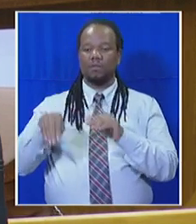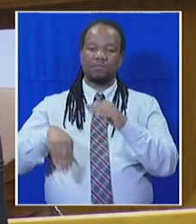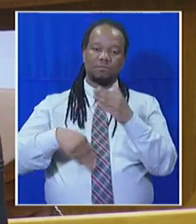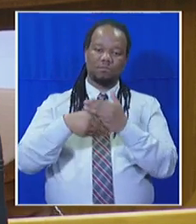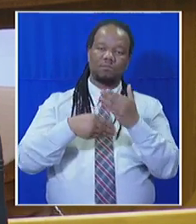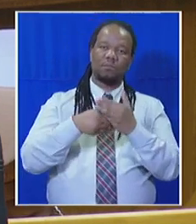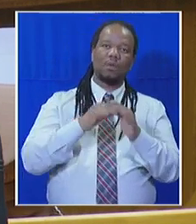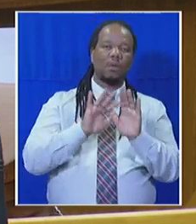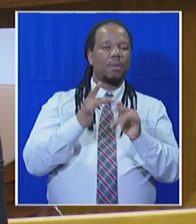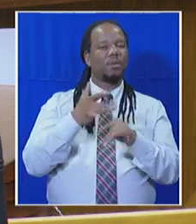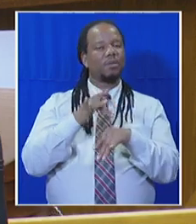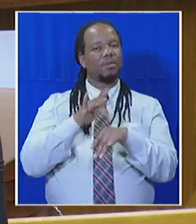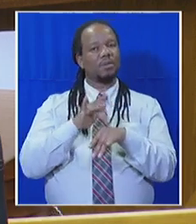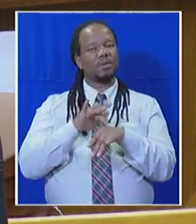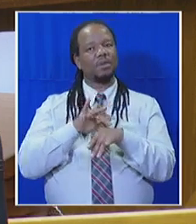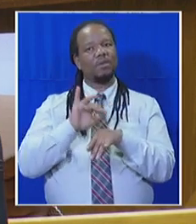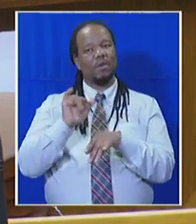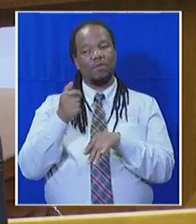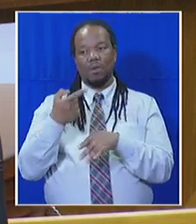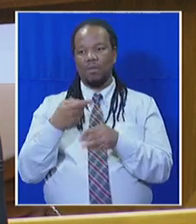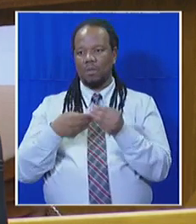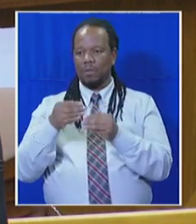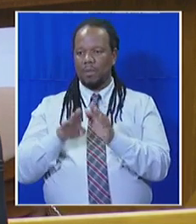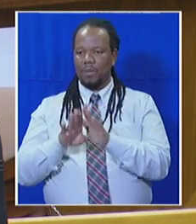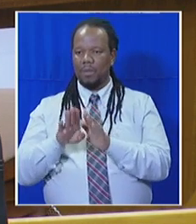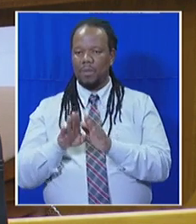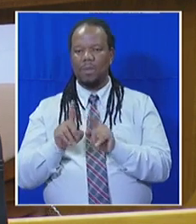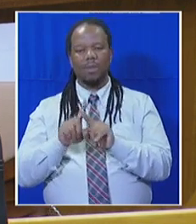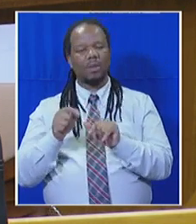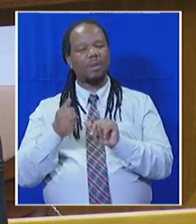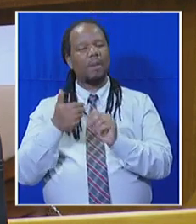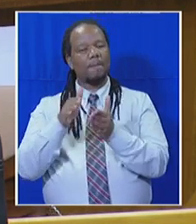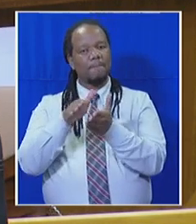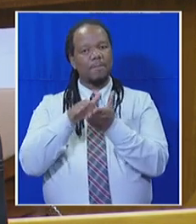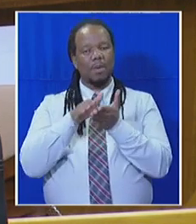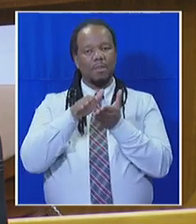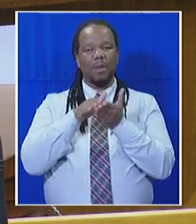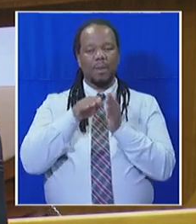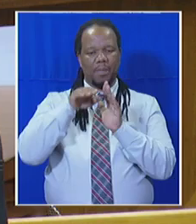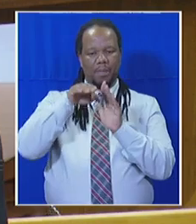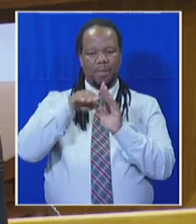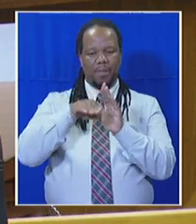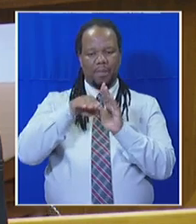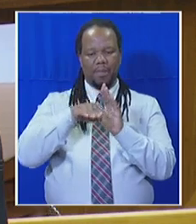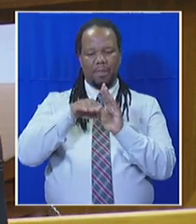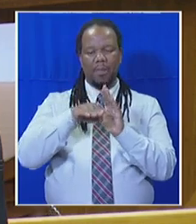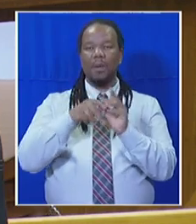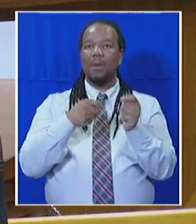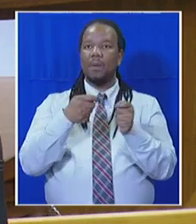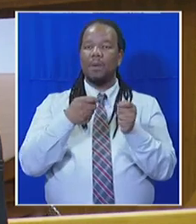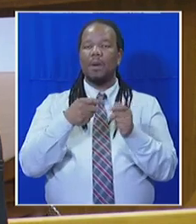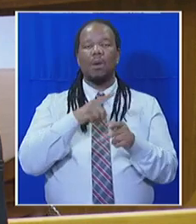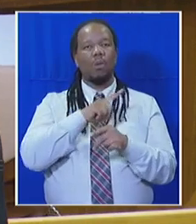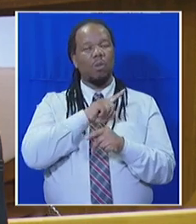to be sensitive to the impact on growth. Levels of debt must be carefully managed and gauged, especially in light of